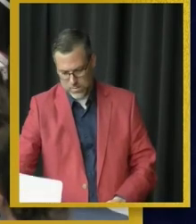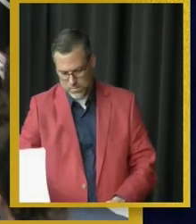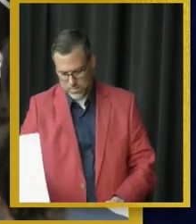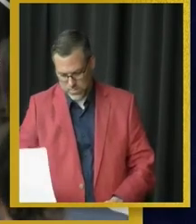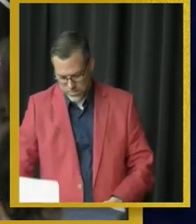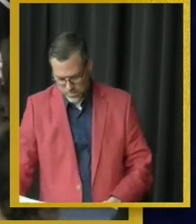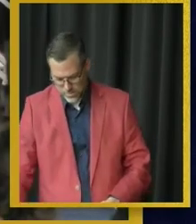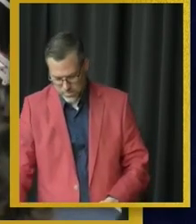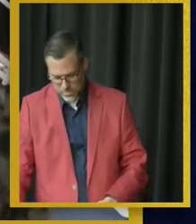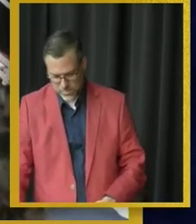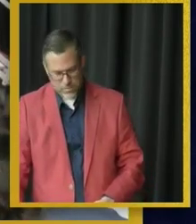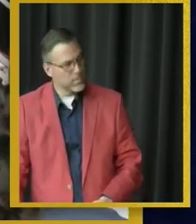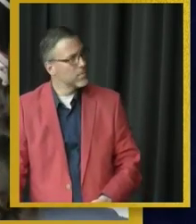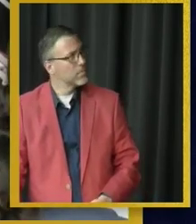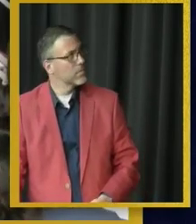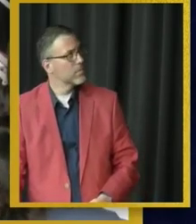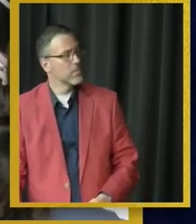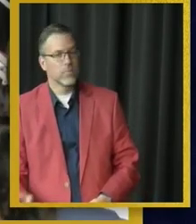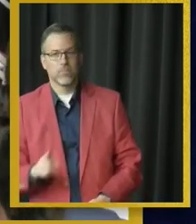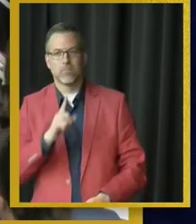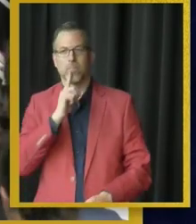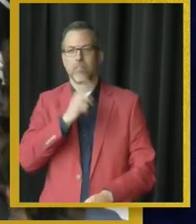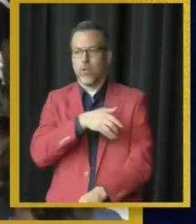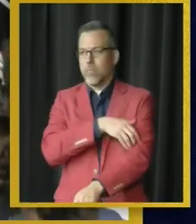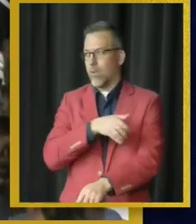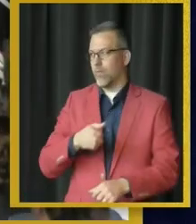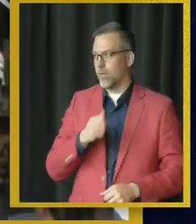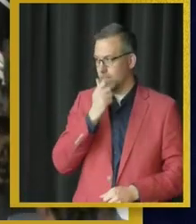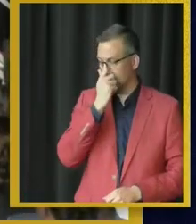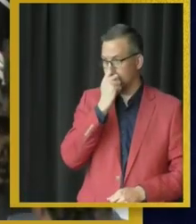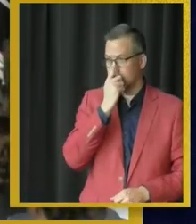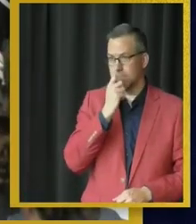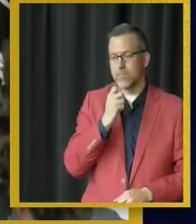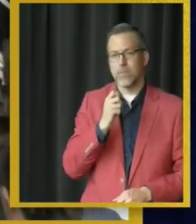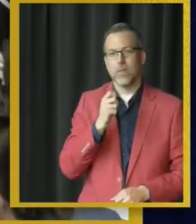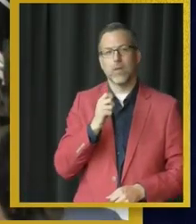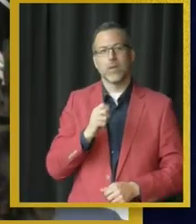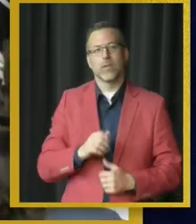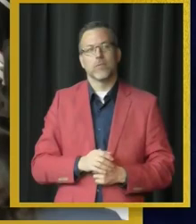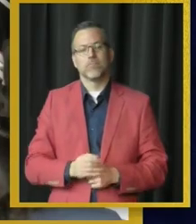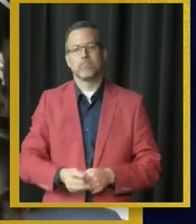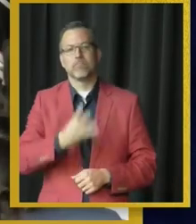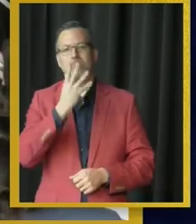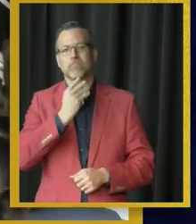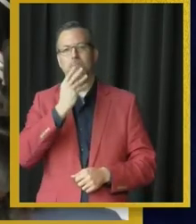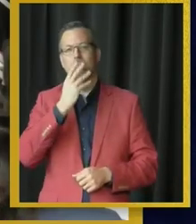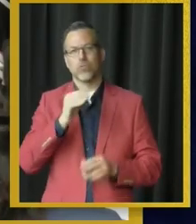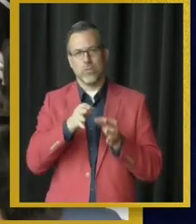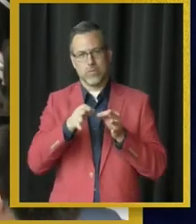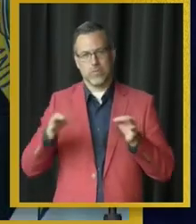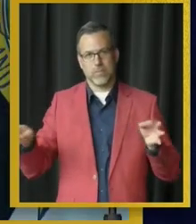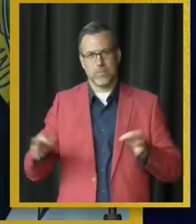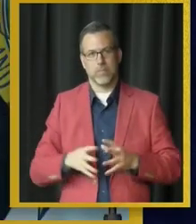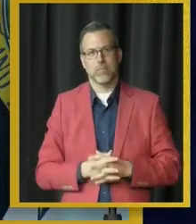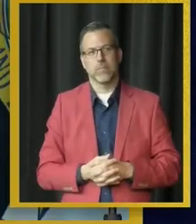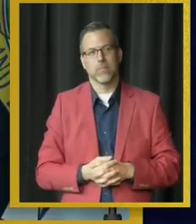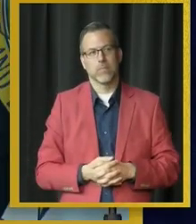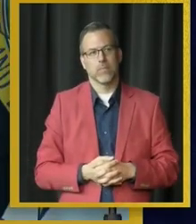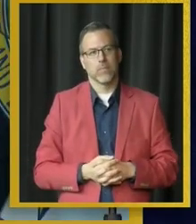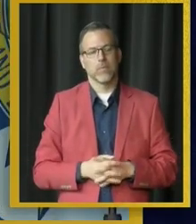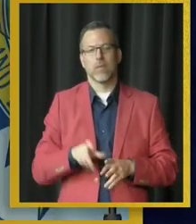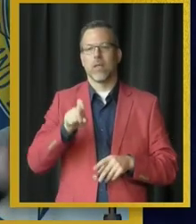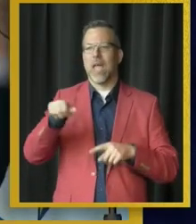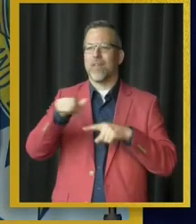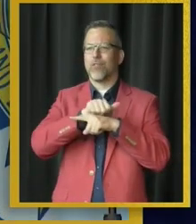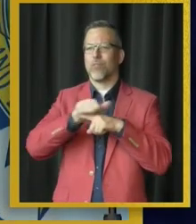Pretty powerful. I don't know who I speak to about the order of things. Shalom Alechem. I think if Kassar is going to go Arabic, we're going to have to practice a